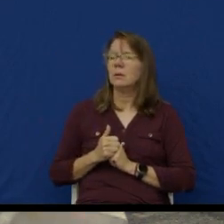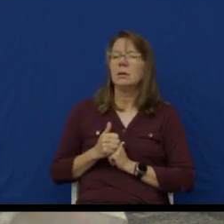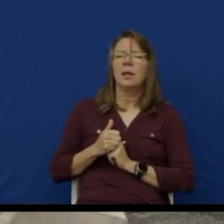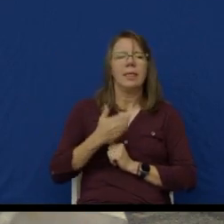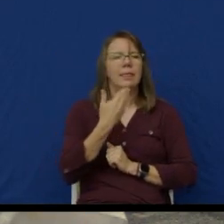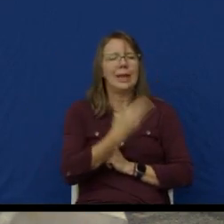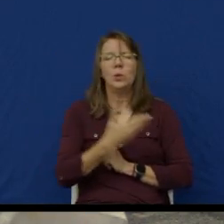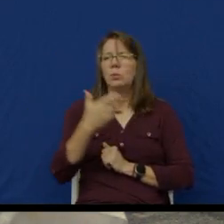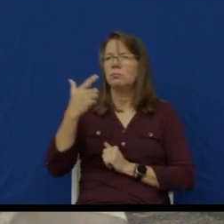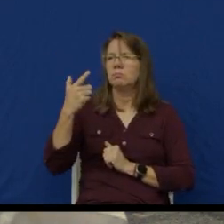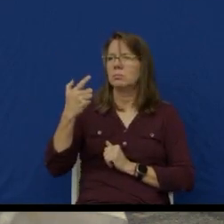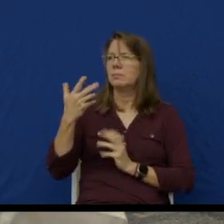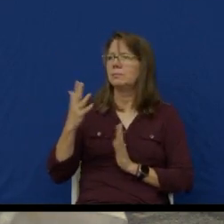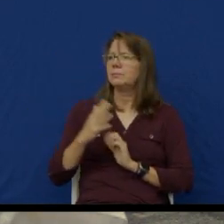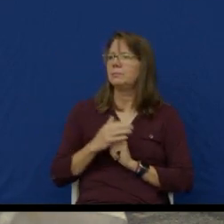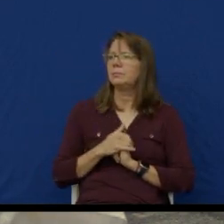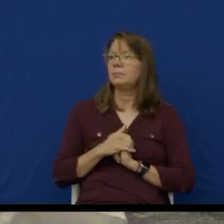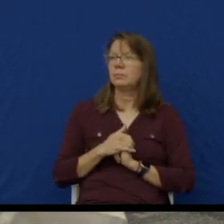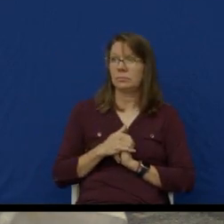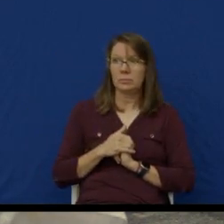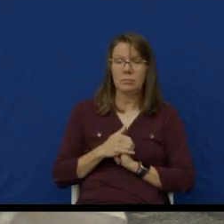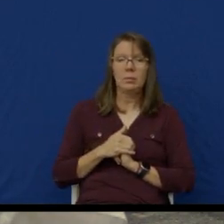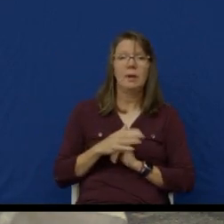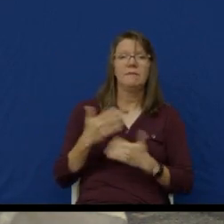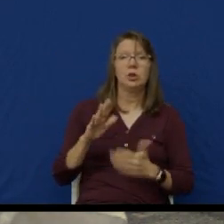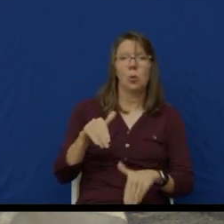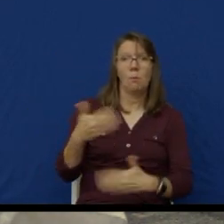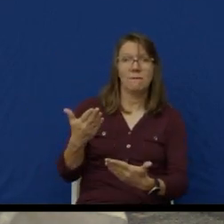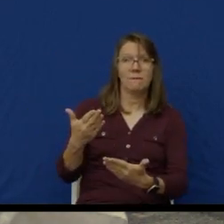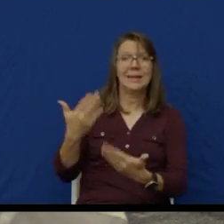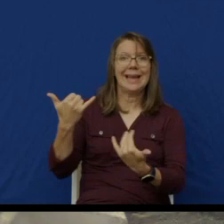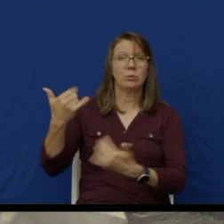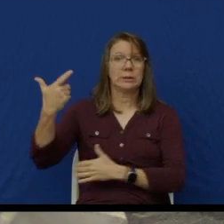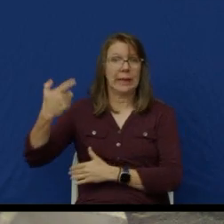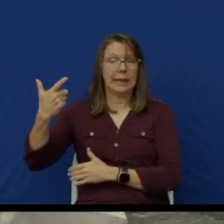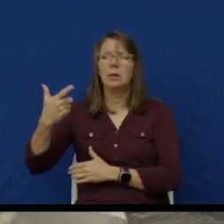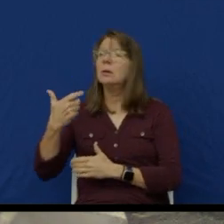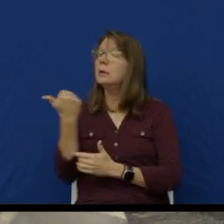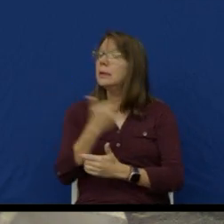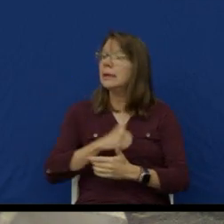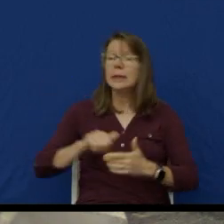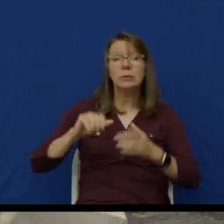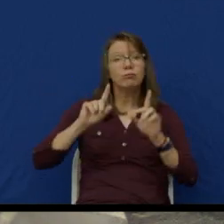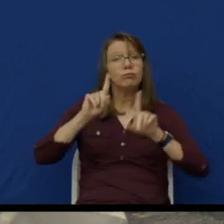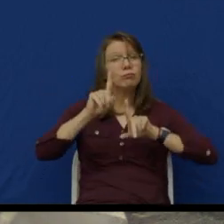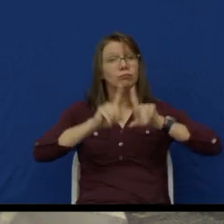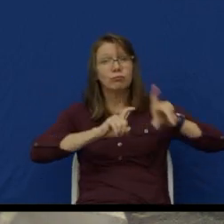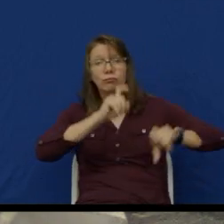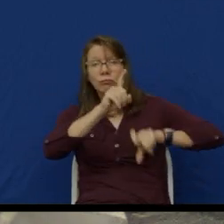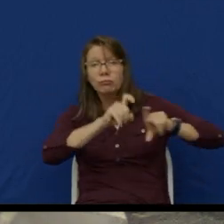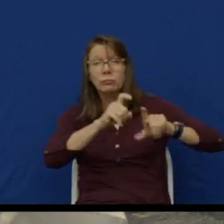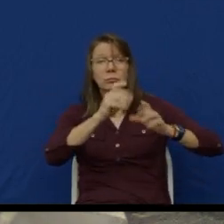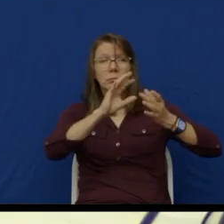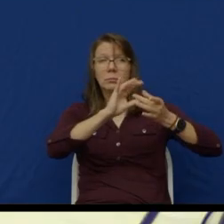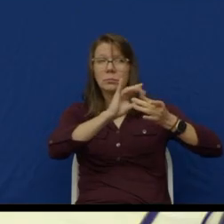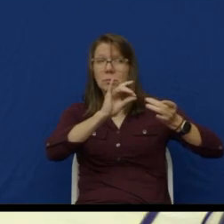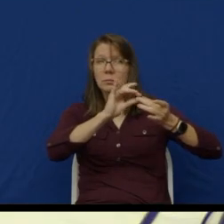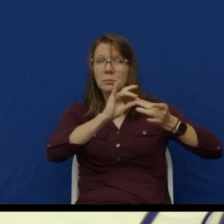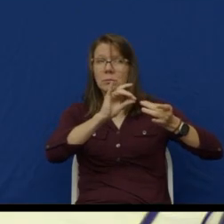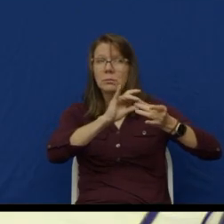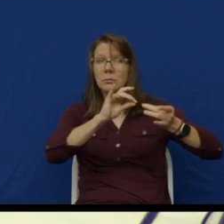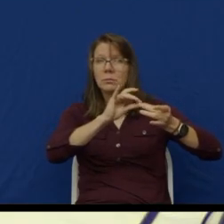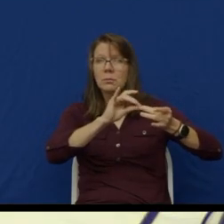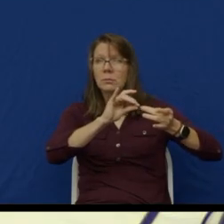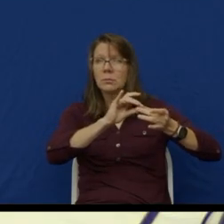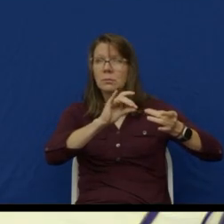Thank you, Jamie. It's been moved and seconded. Are there any questions or any comments? Any,